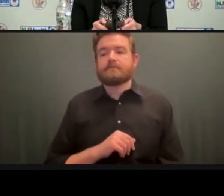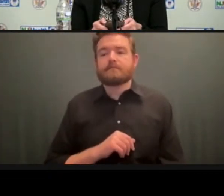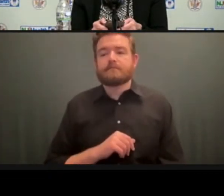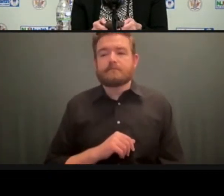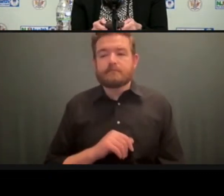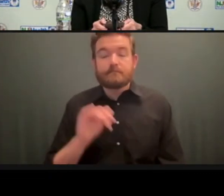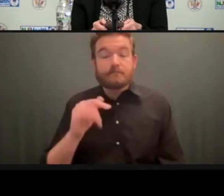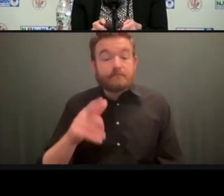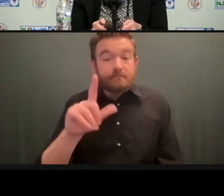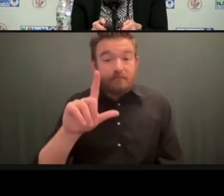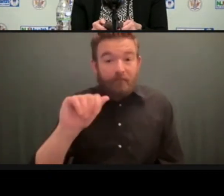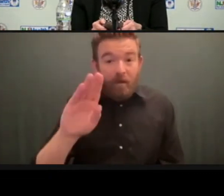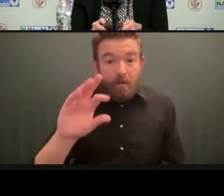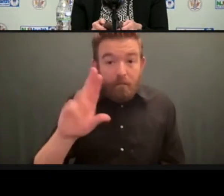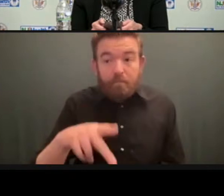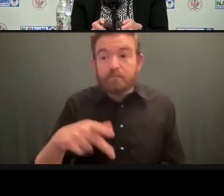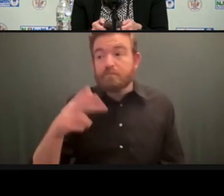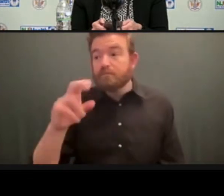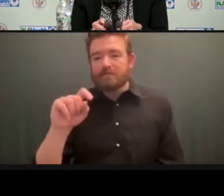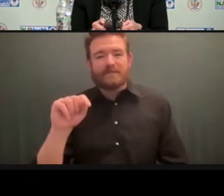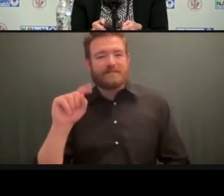Thank you, Ed. Good to see you. Happy New Year.